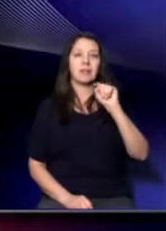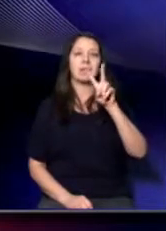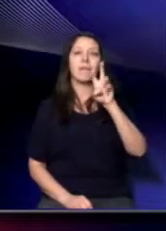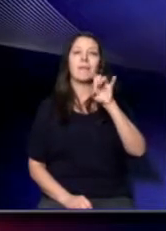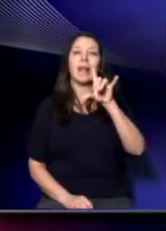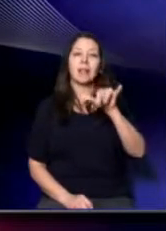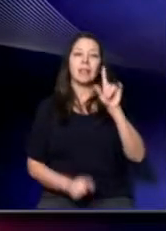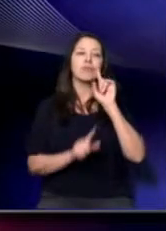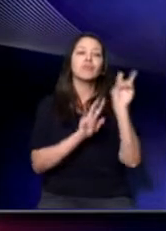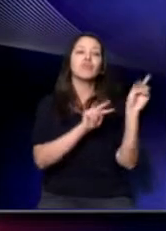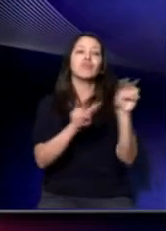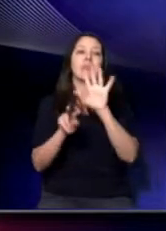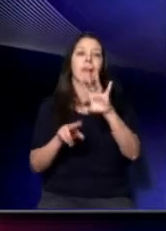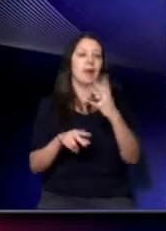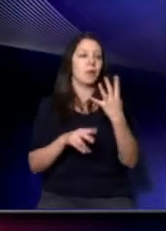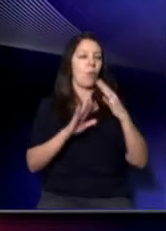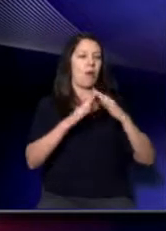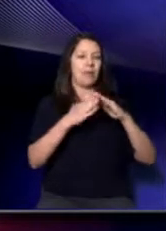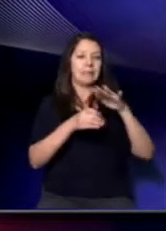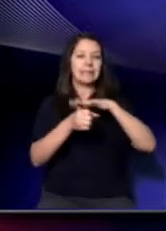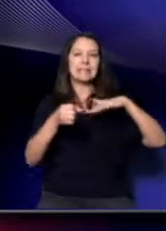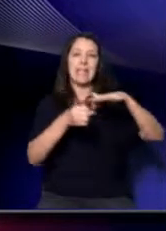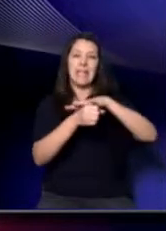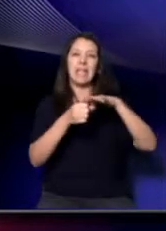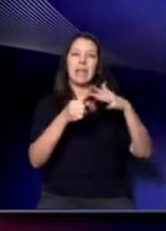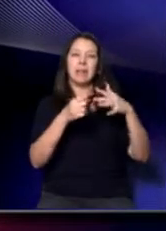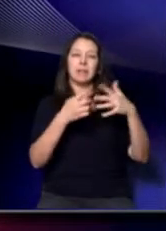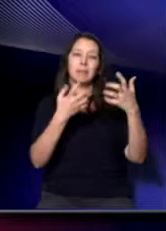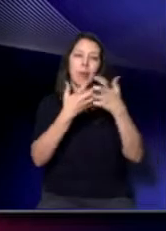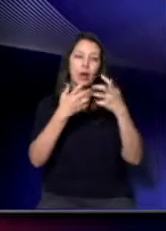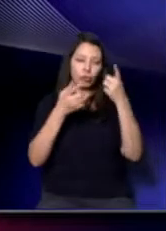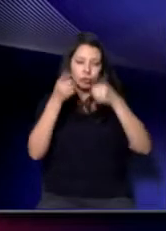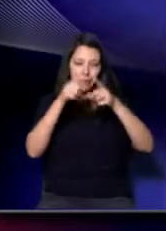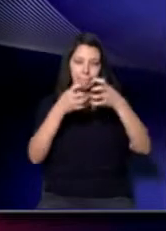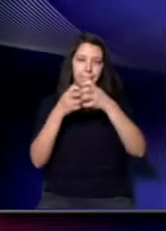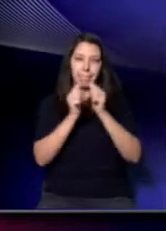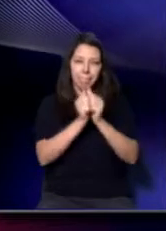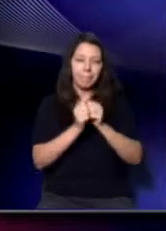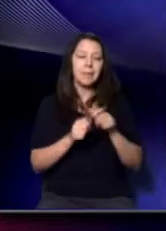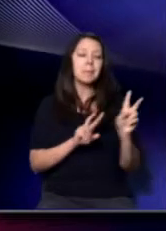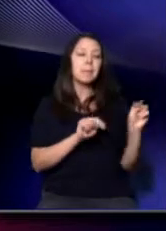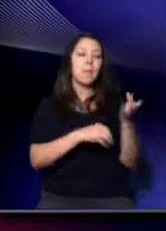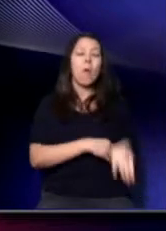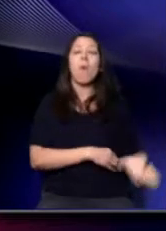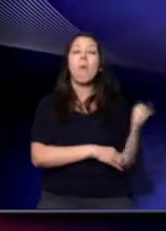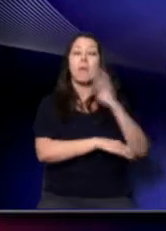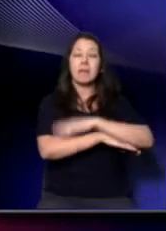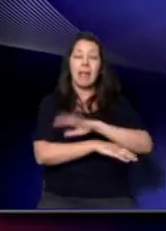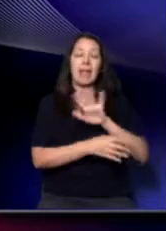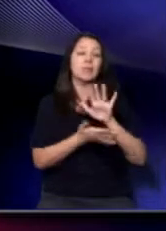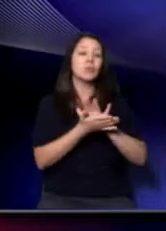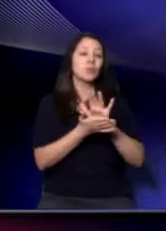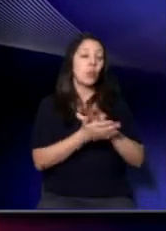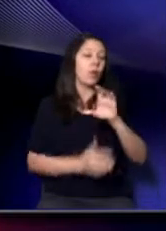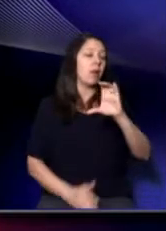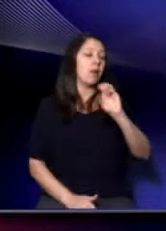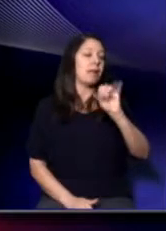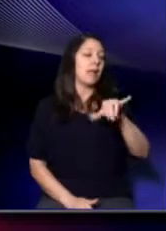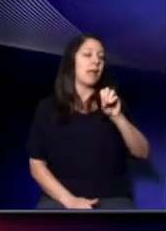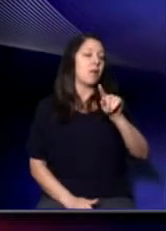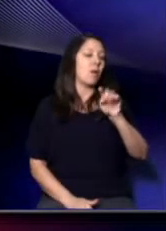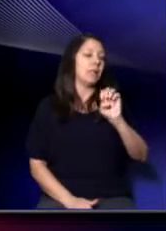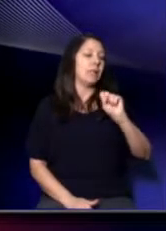Partnership. We were given an all-day tour of the campus, Coyote Springs Elementary. We had